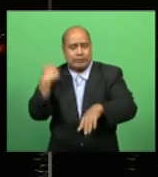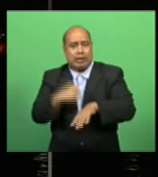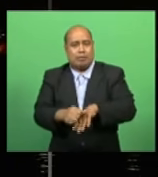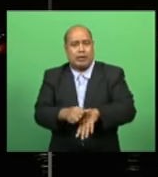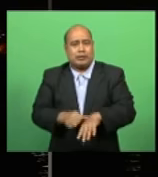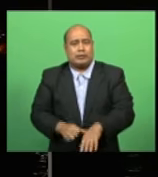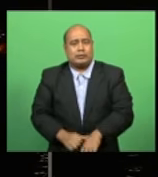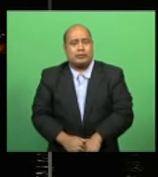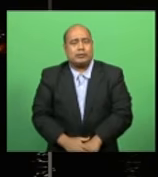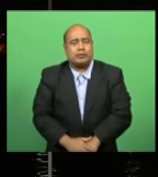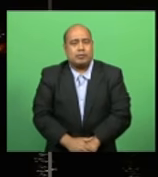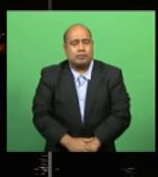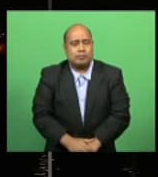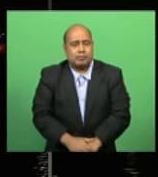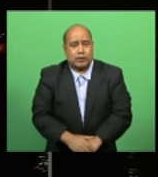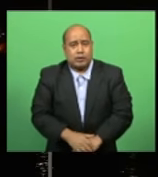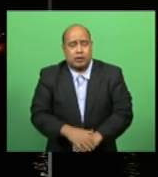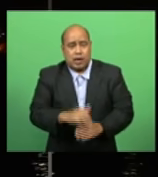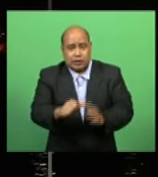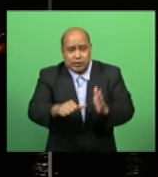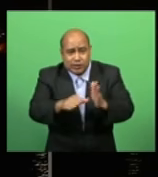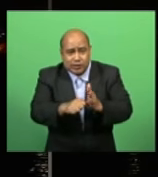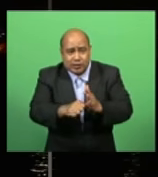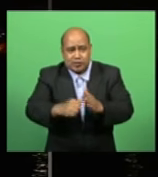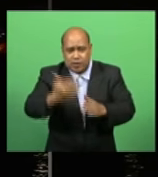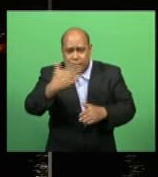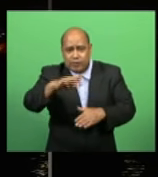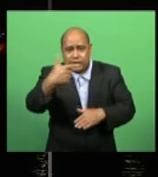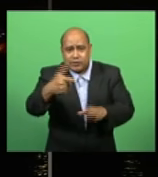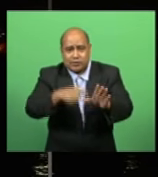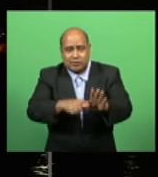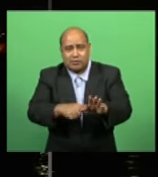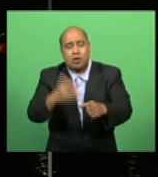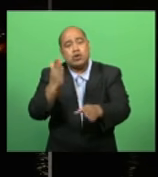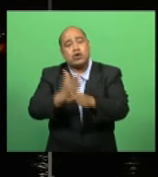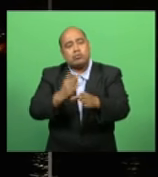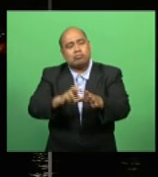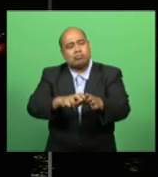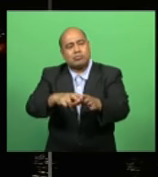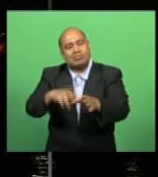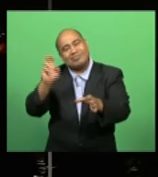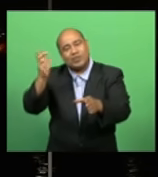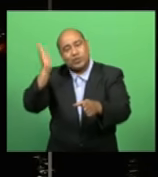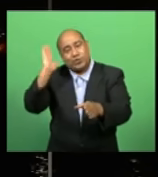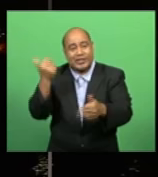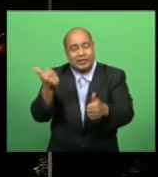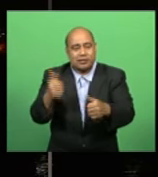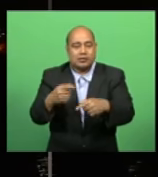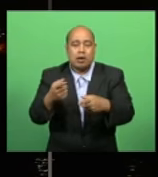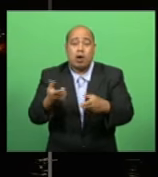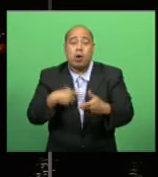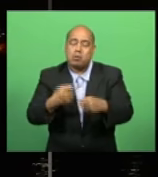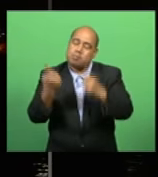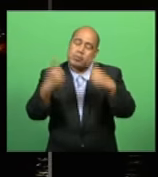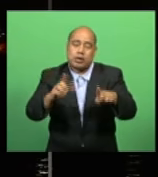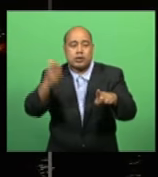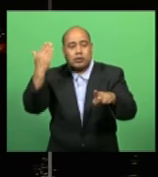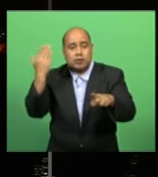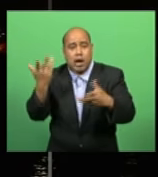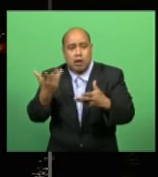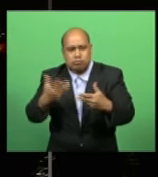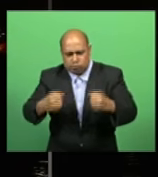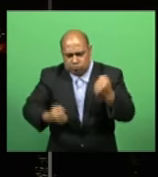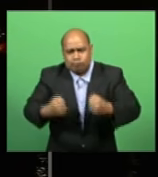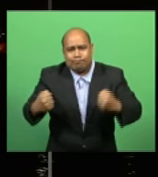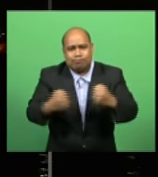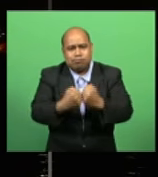A 57-year-old retired school teacher from Beddoes Place in Samambula Suva died following a motor vehicle accident. Police confirmed the